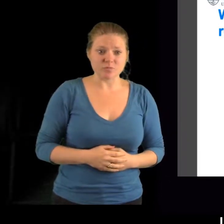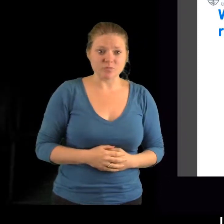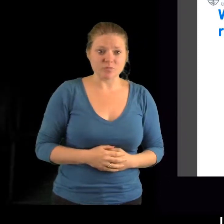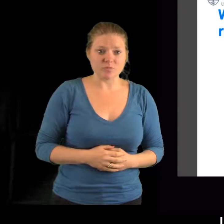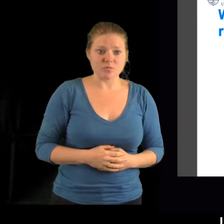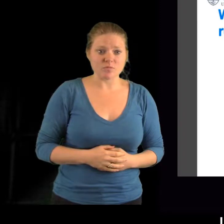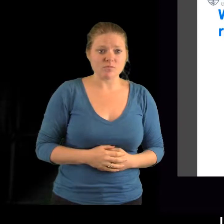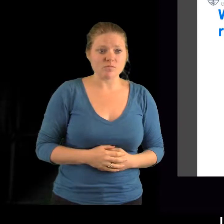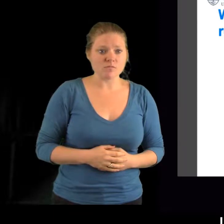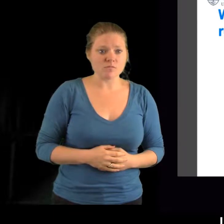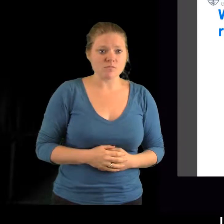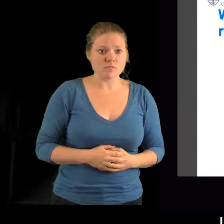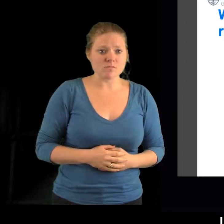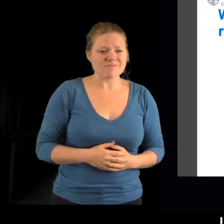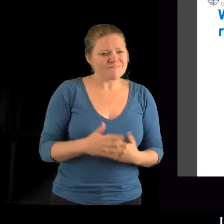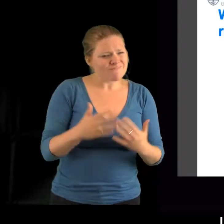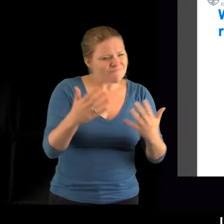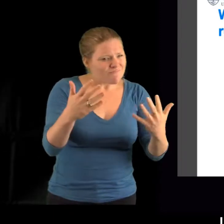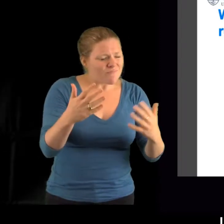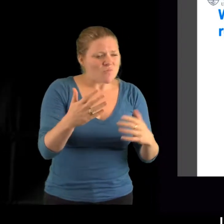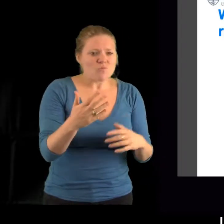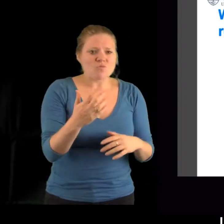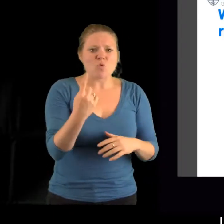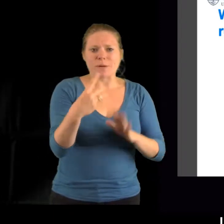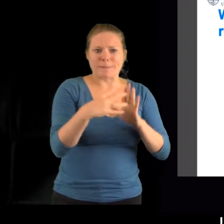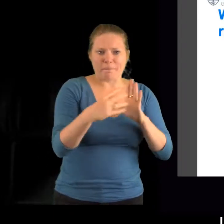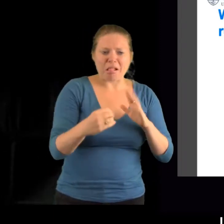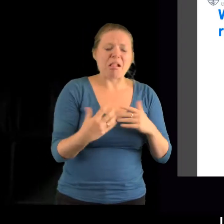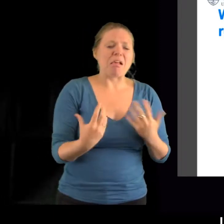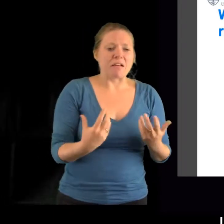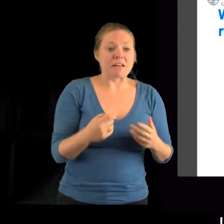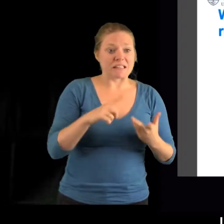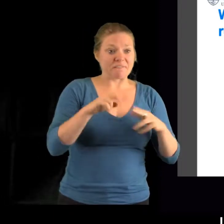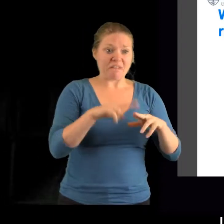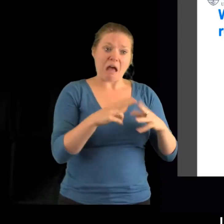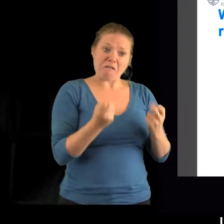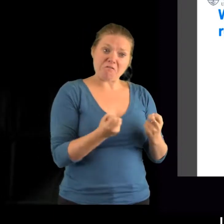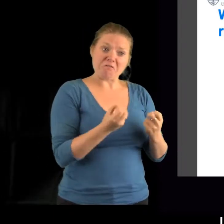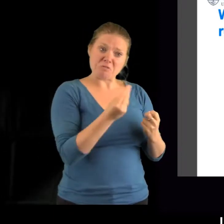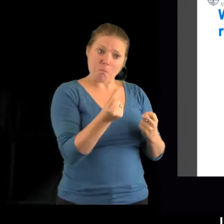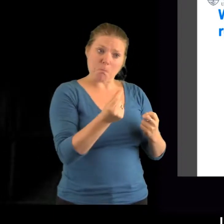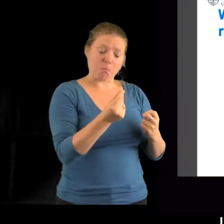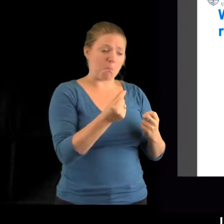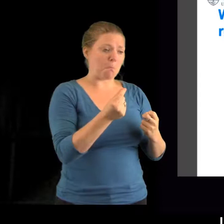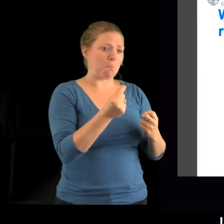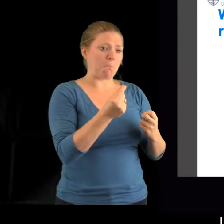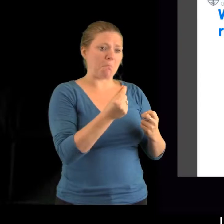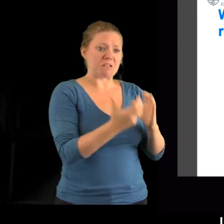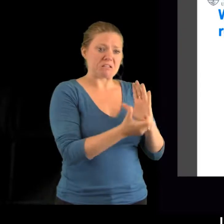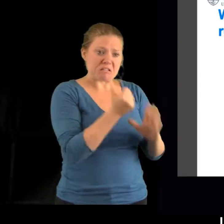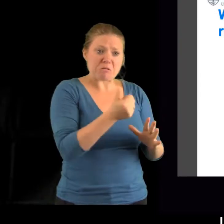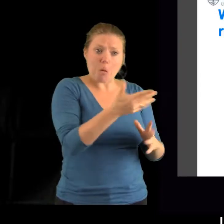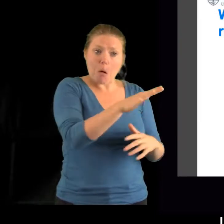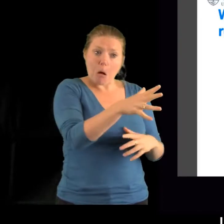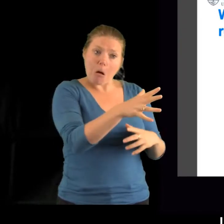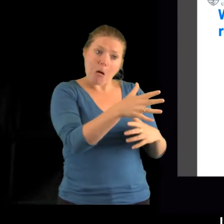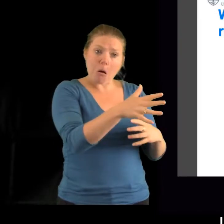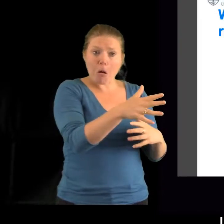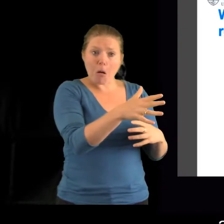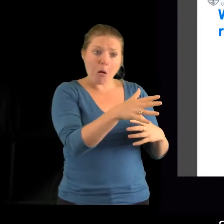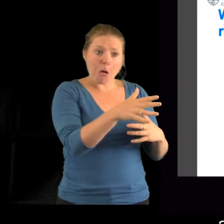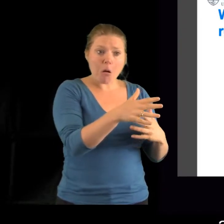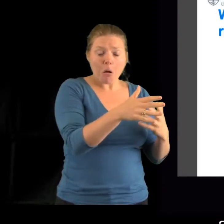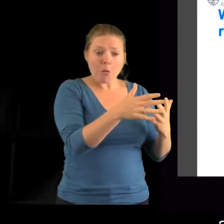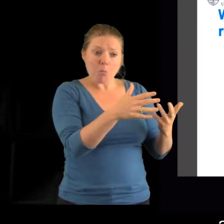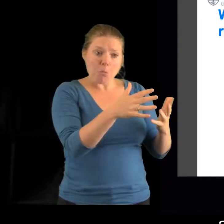think if you constantly, if you've got some skills and you're good or you're mediocre,